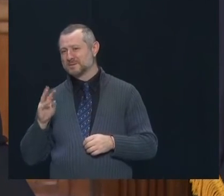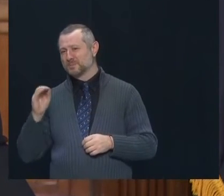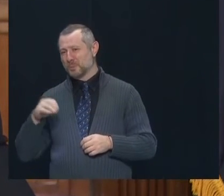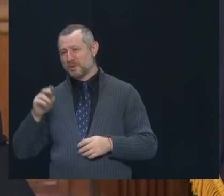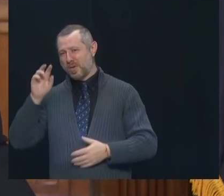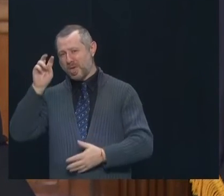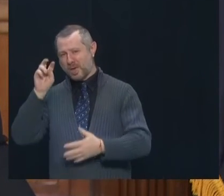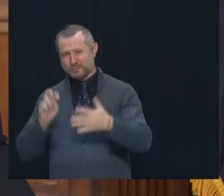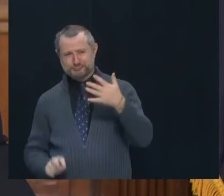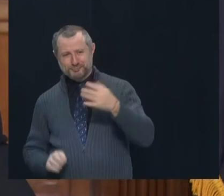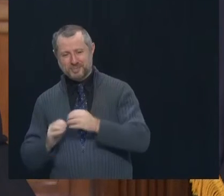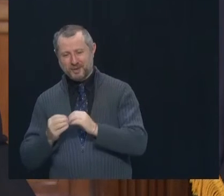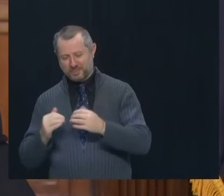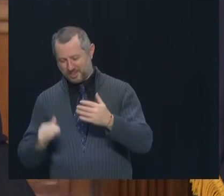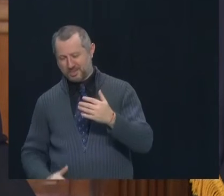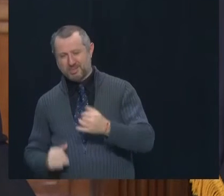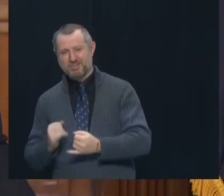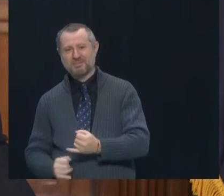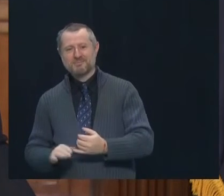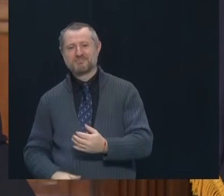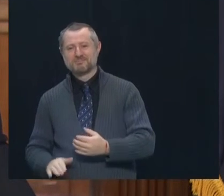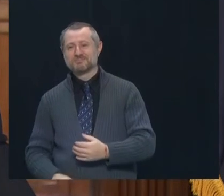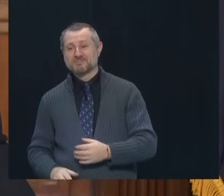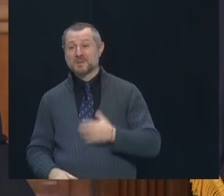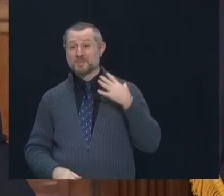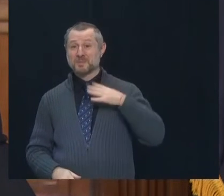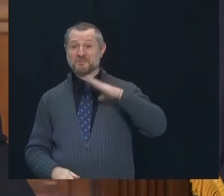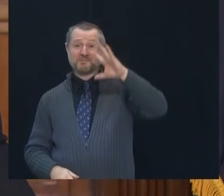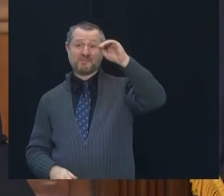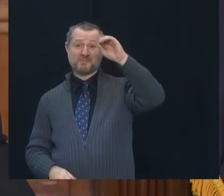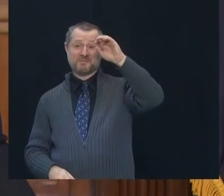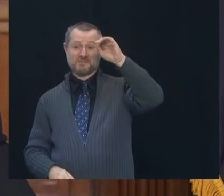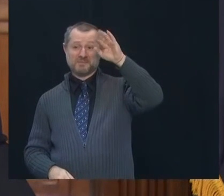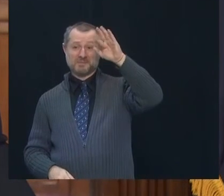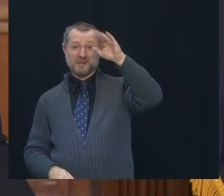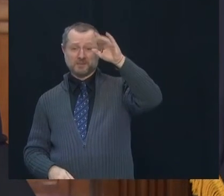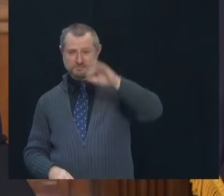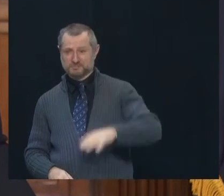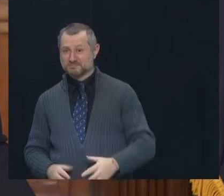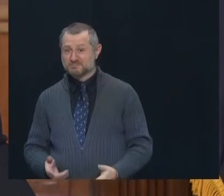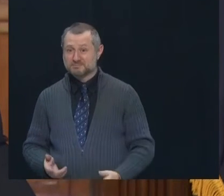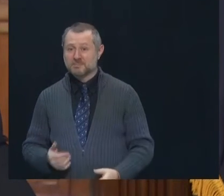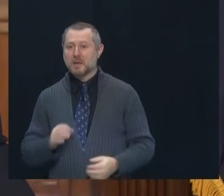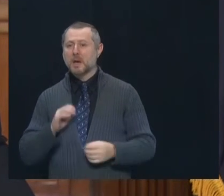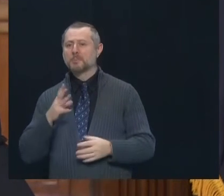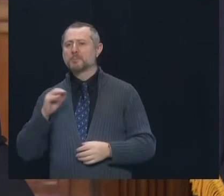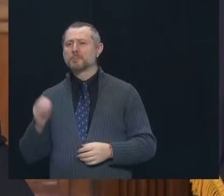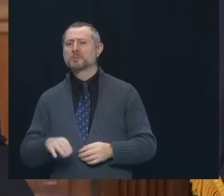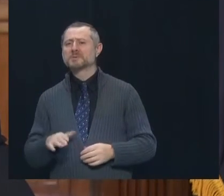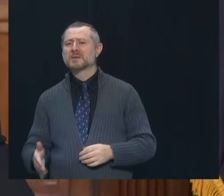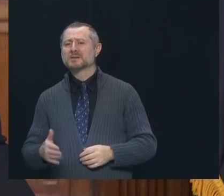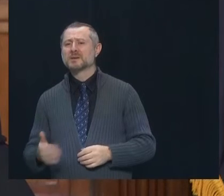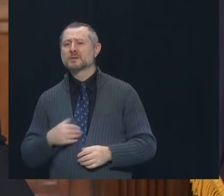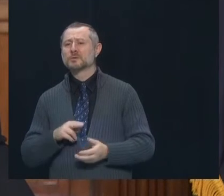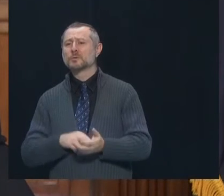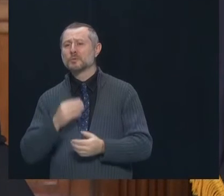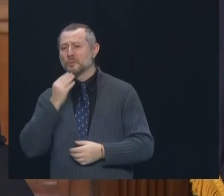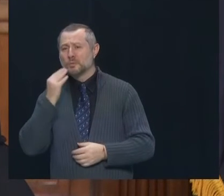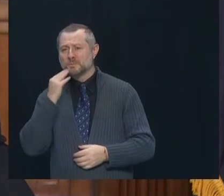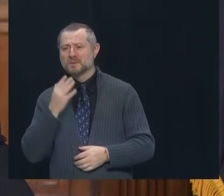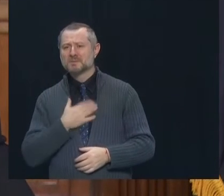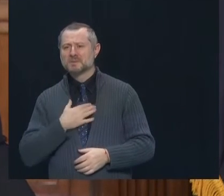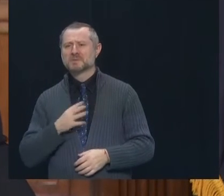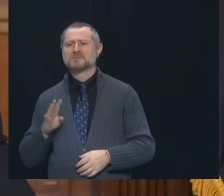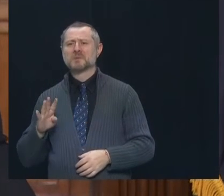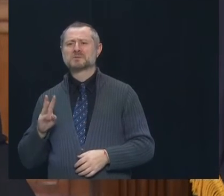50 in terms of percentage of deaths in nursing homes. 46 out of